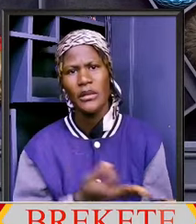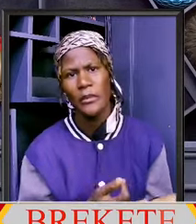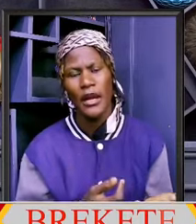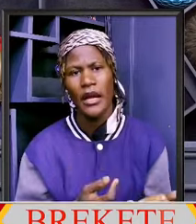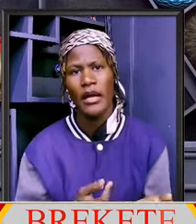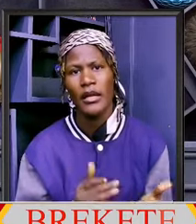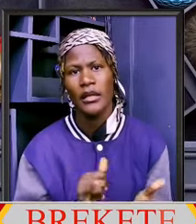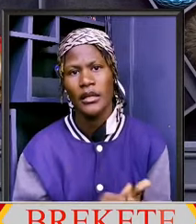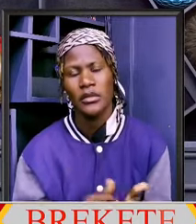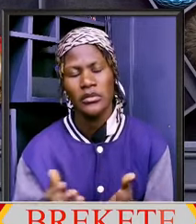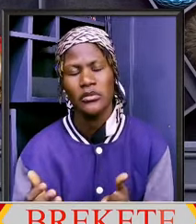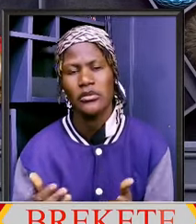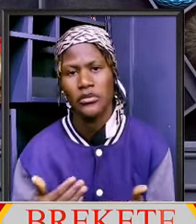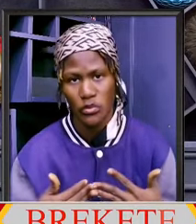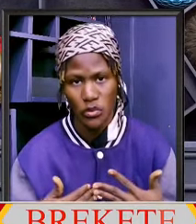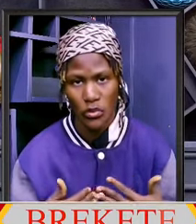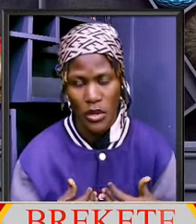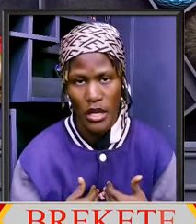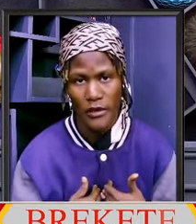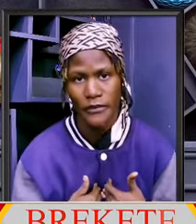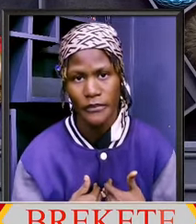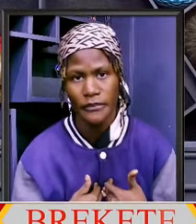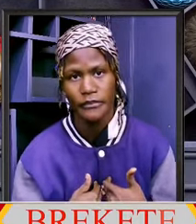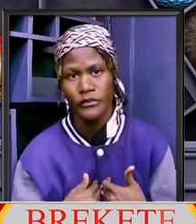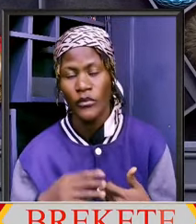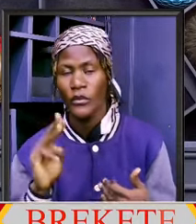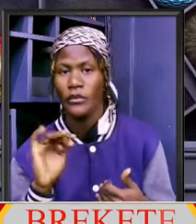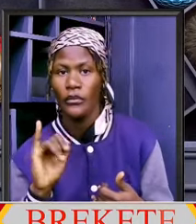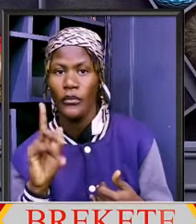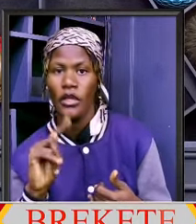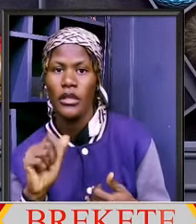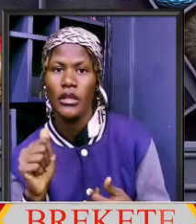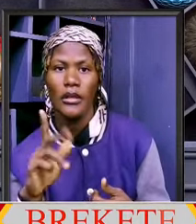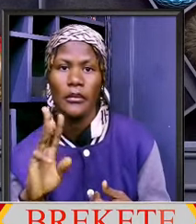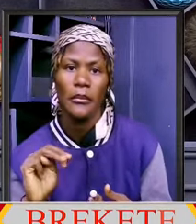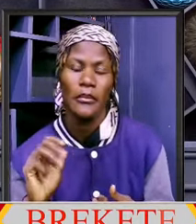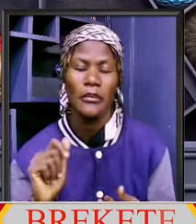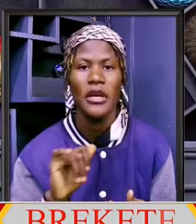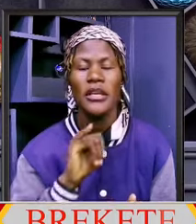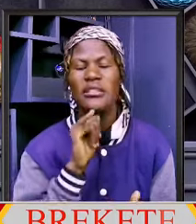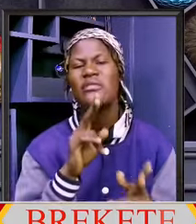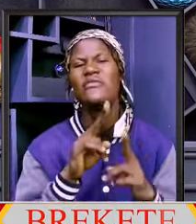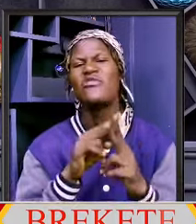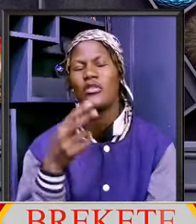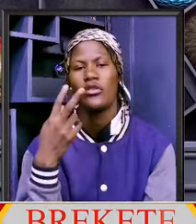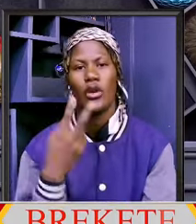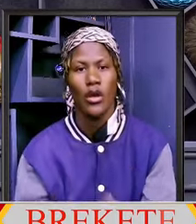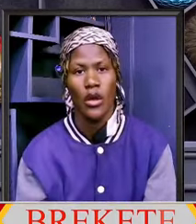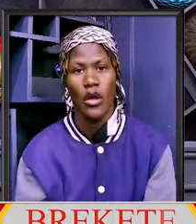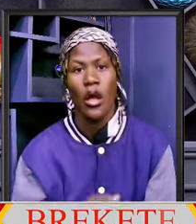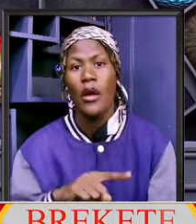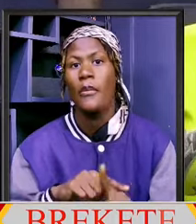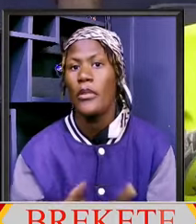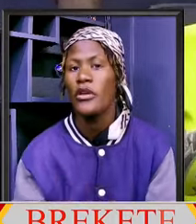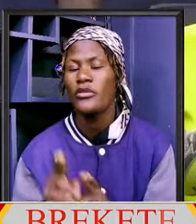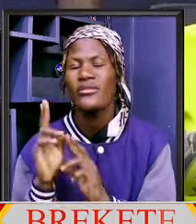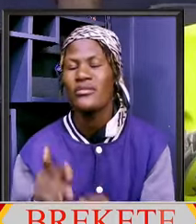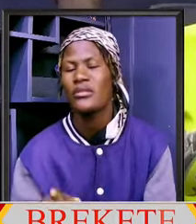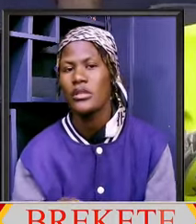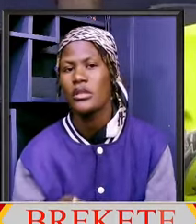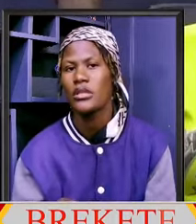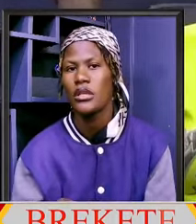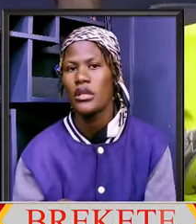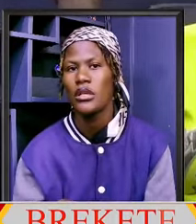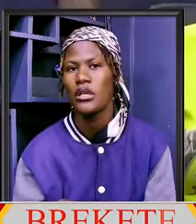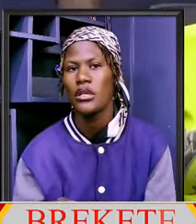Maitama used to be very good. But the recent feedback where we get from Maitama, no sweet for ear at